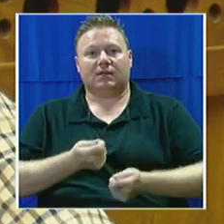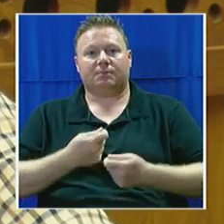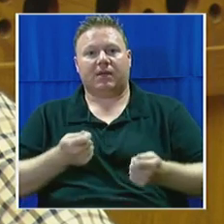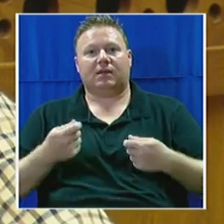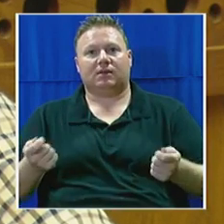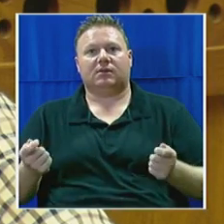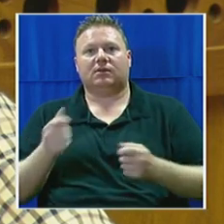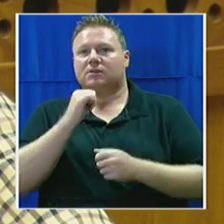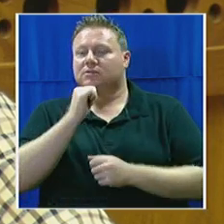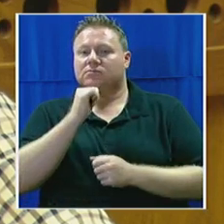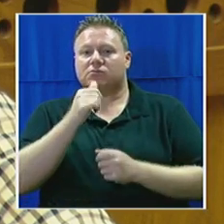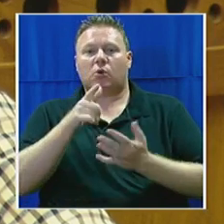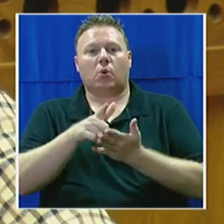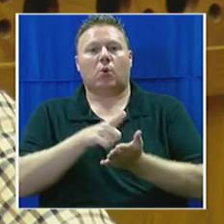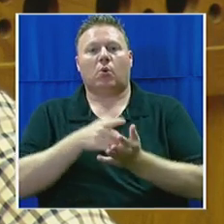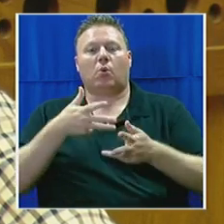komasipala.